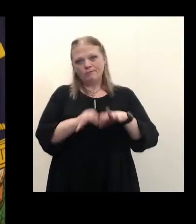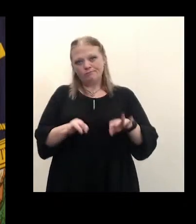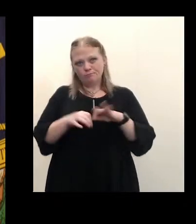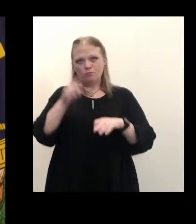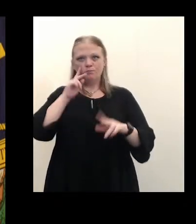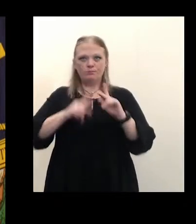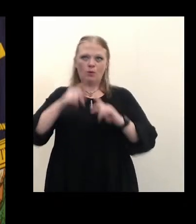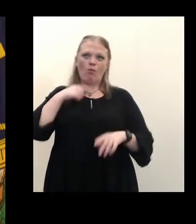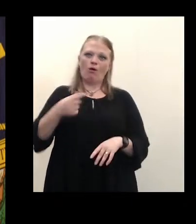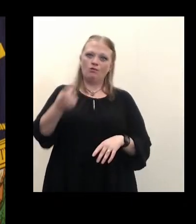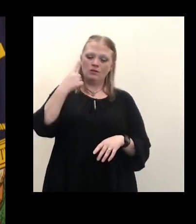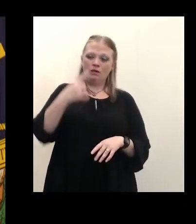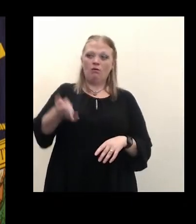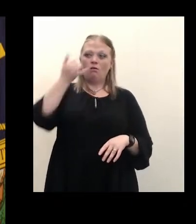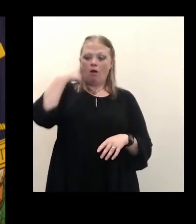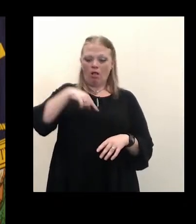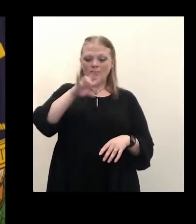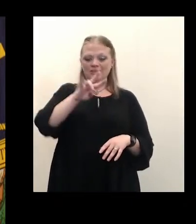understand. Call us,